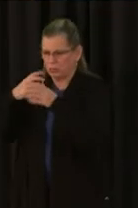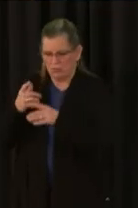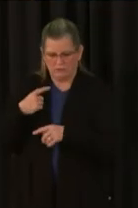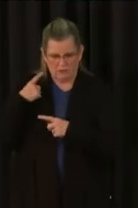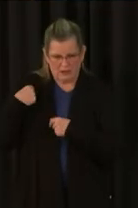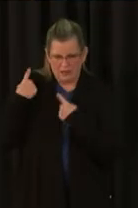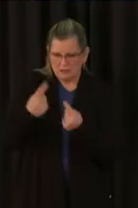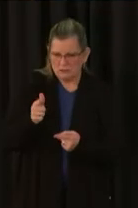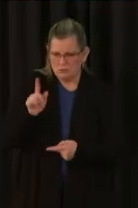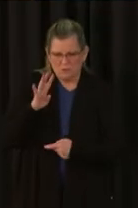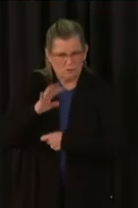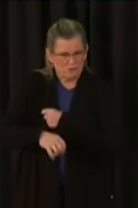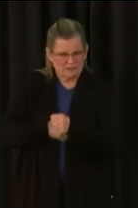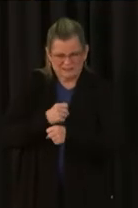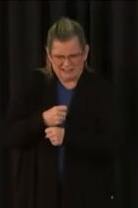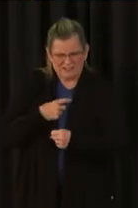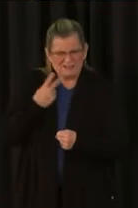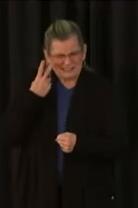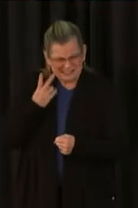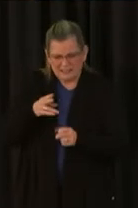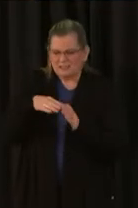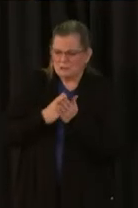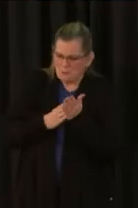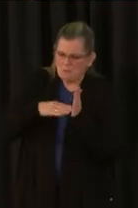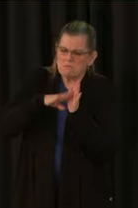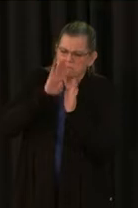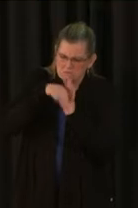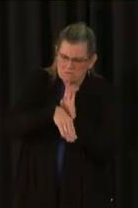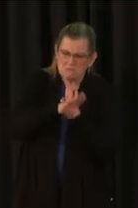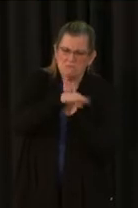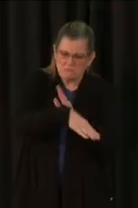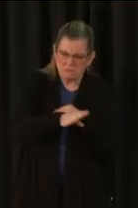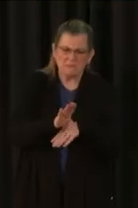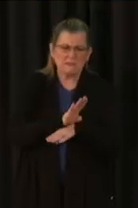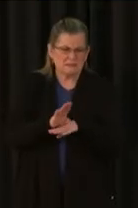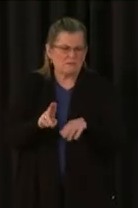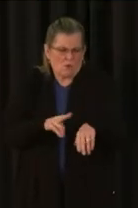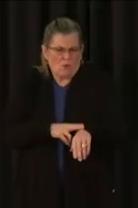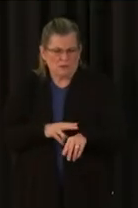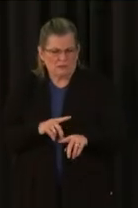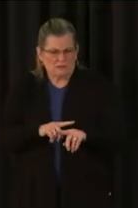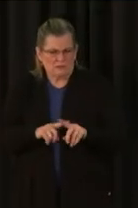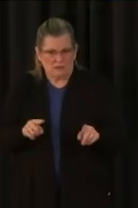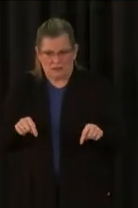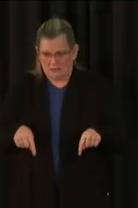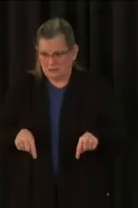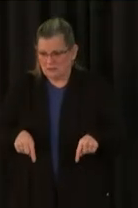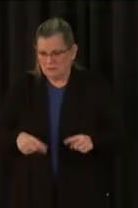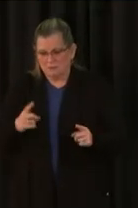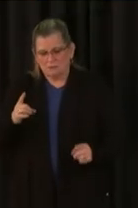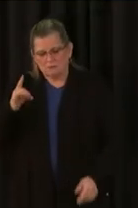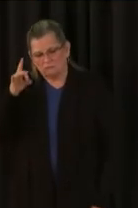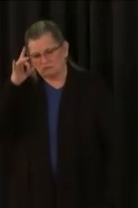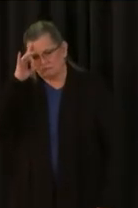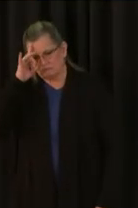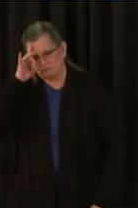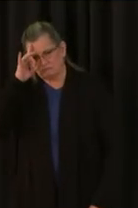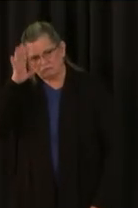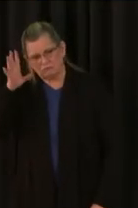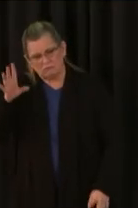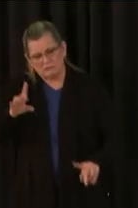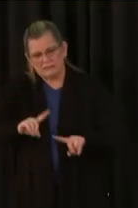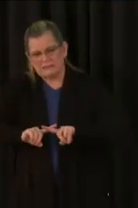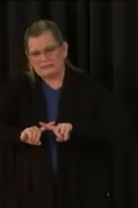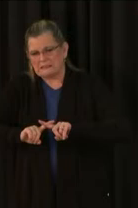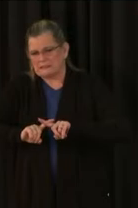locally as well as globally, Fortune 500 companies, associations, government agencies. and through the design